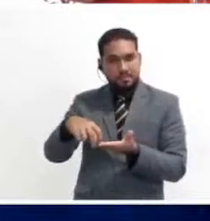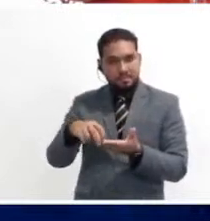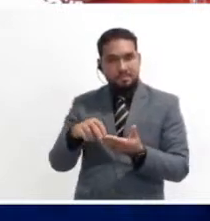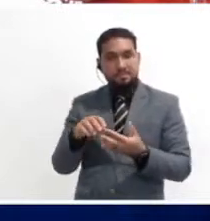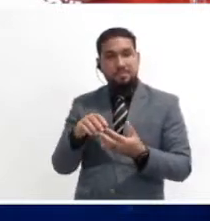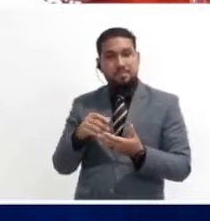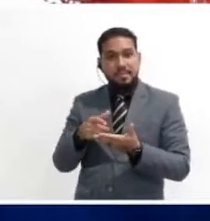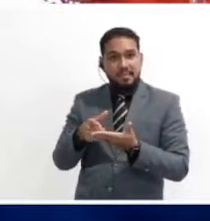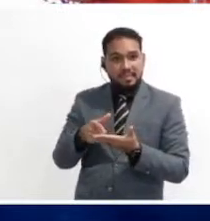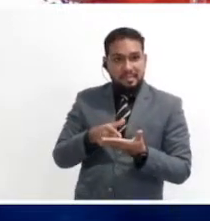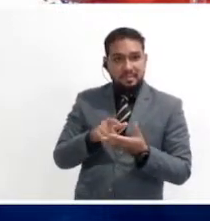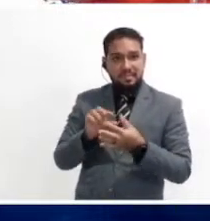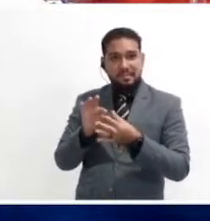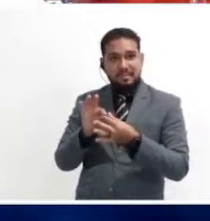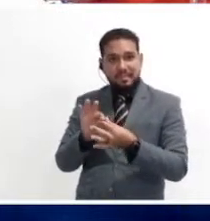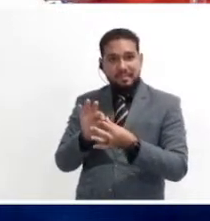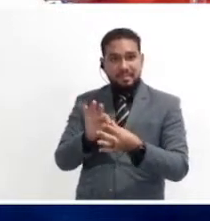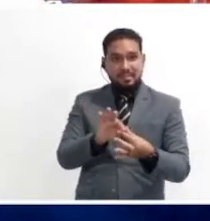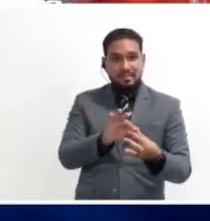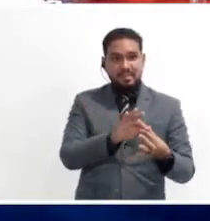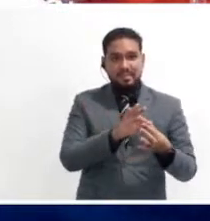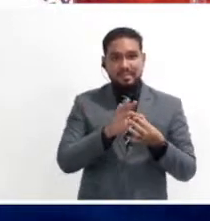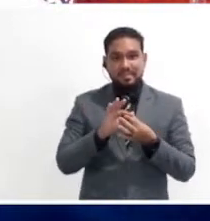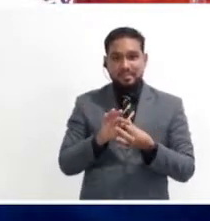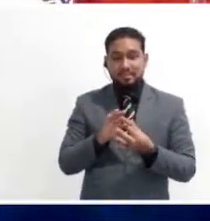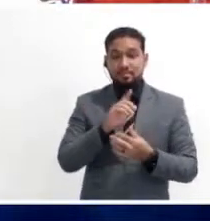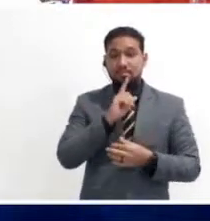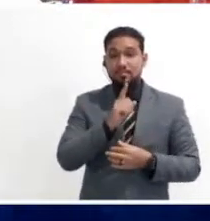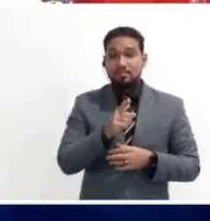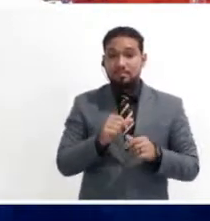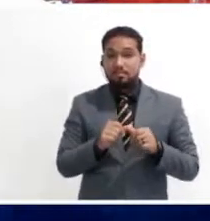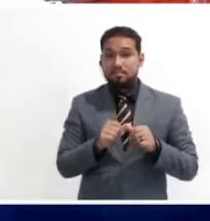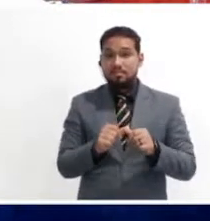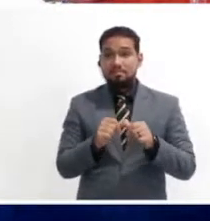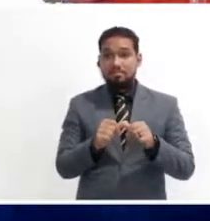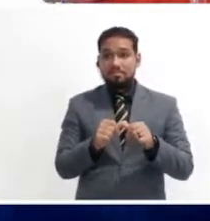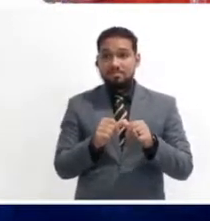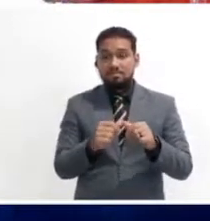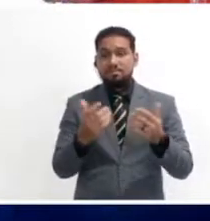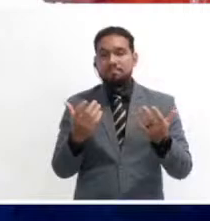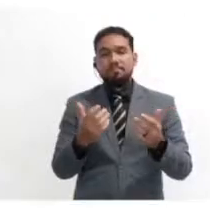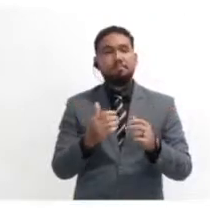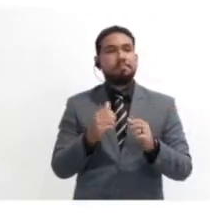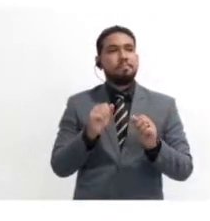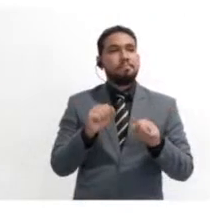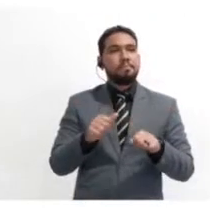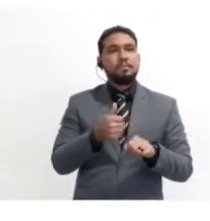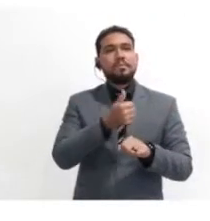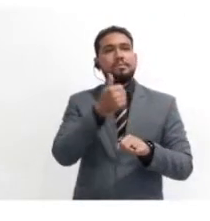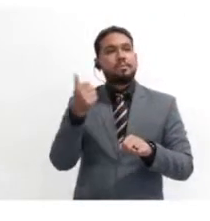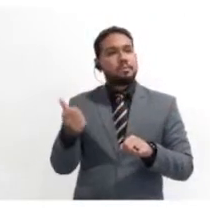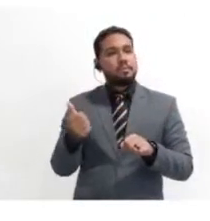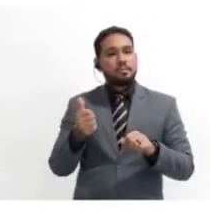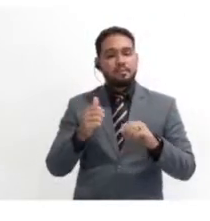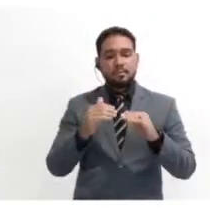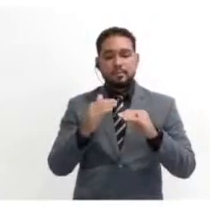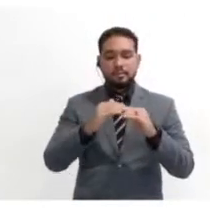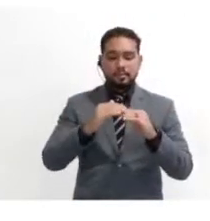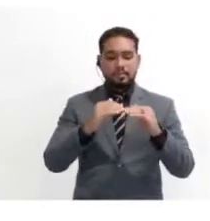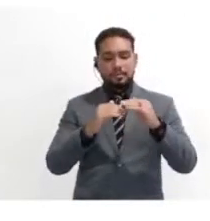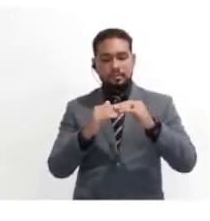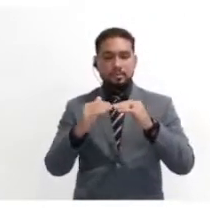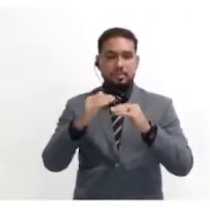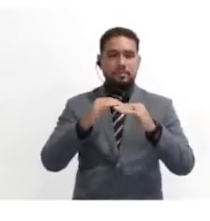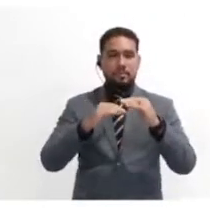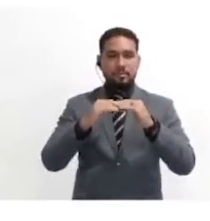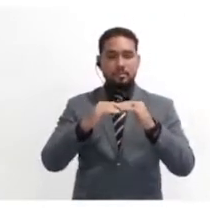Or we can do that by molding over many sections of packages and then later what we